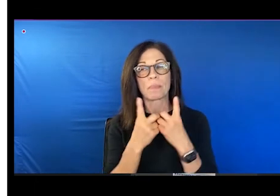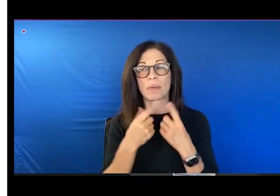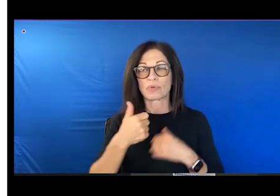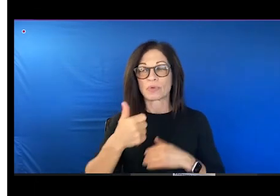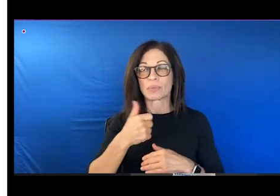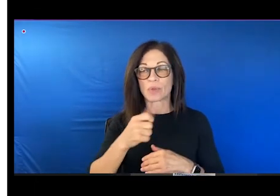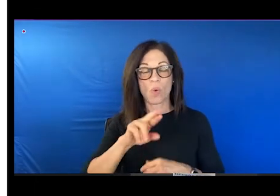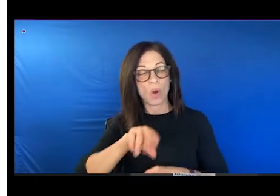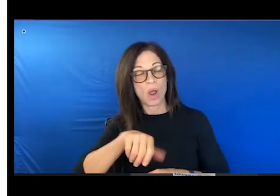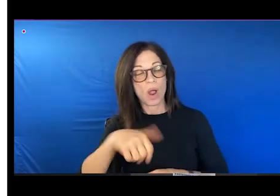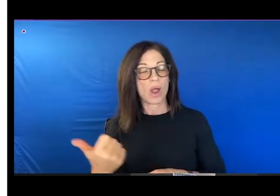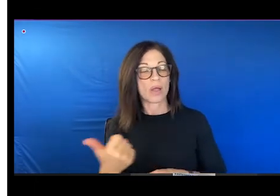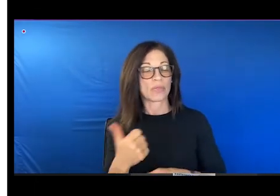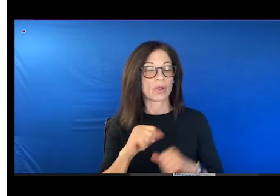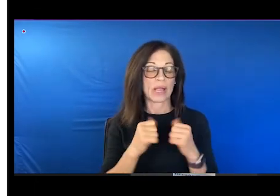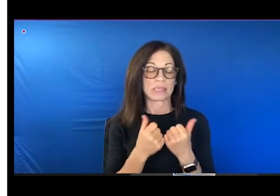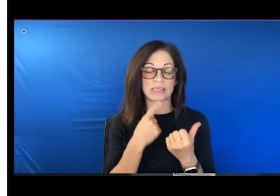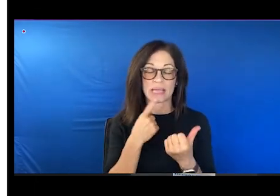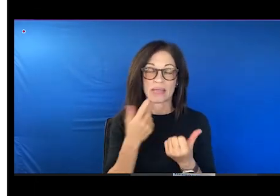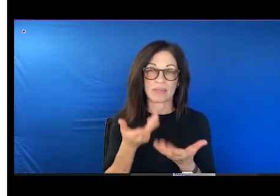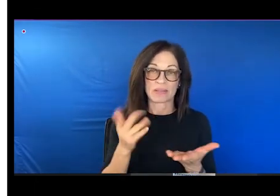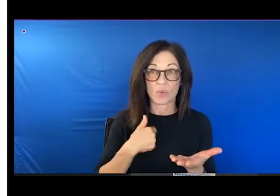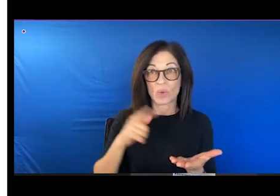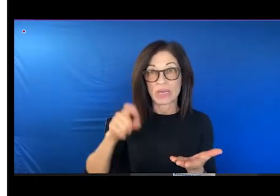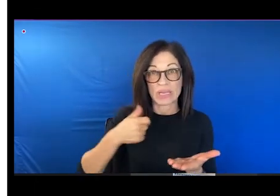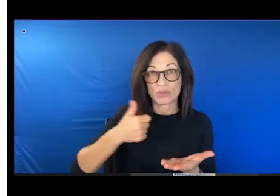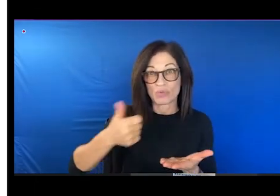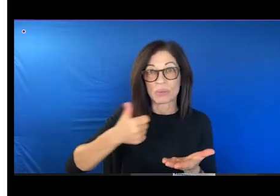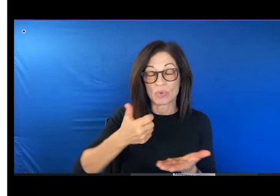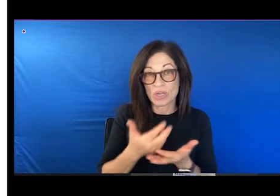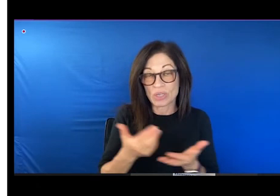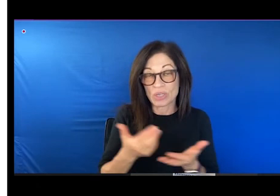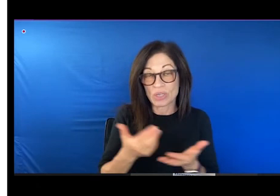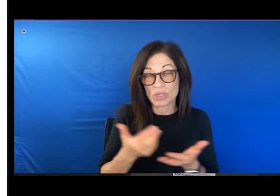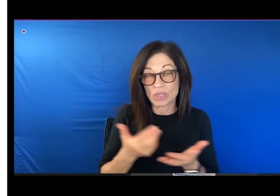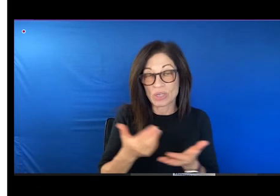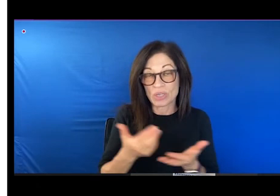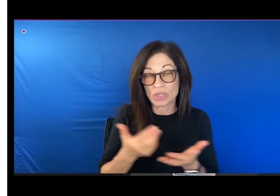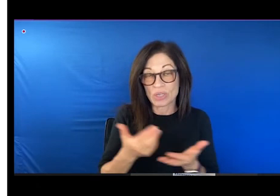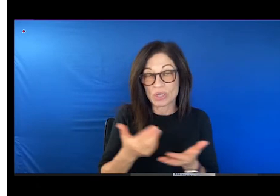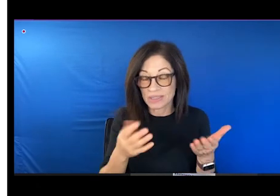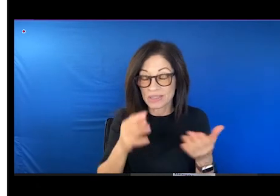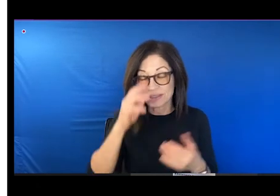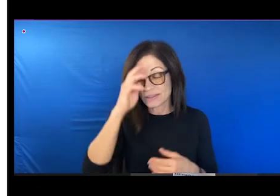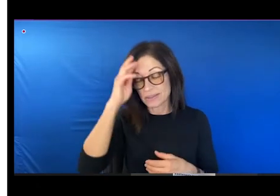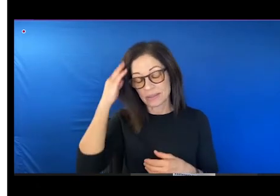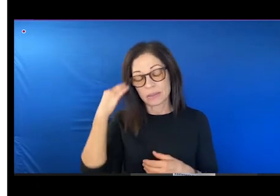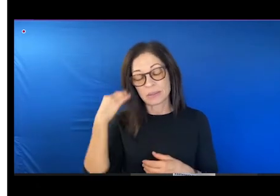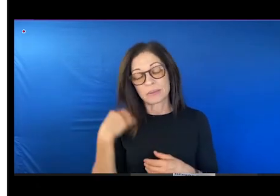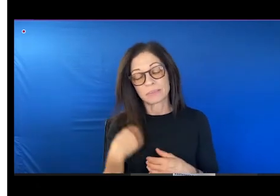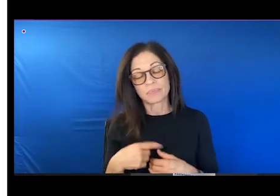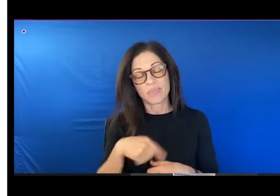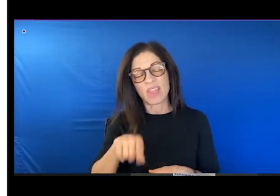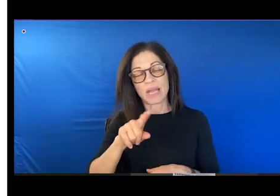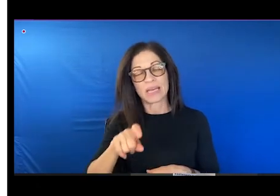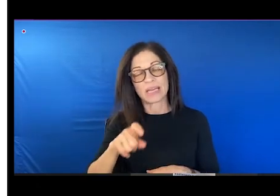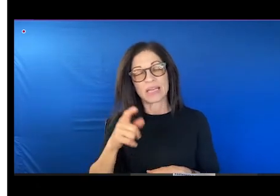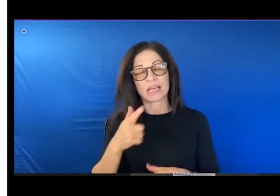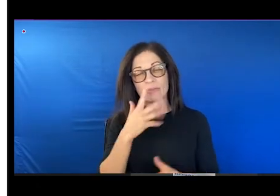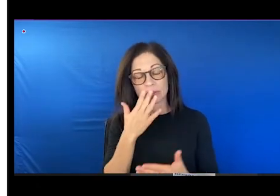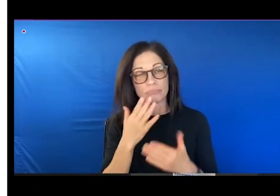of Transportation or another agency and you say things like, we need transportation resources and services,